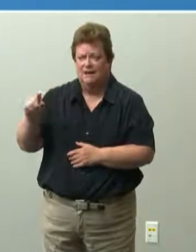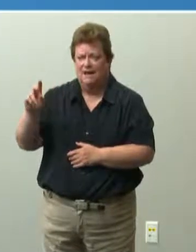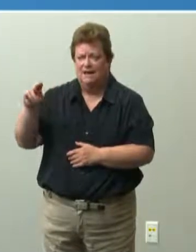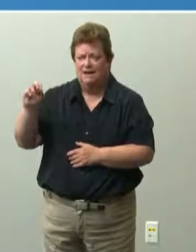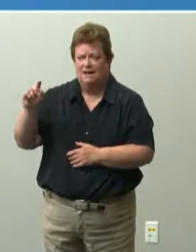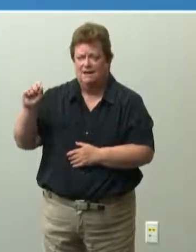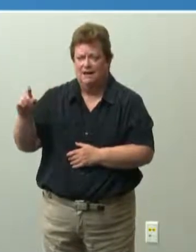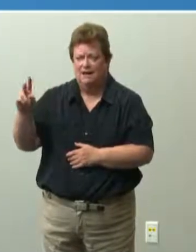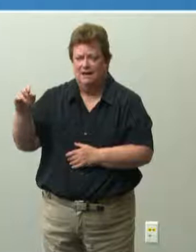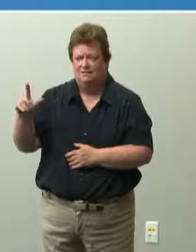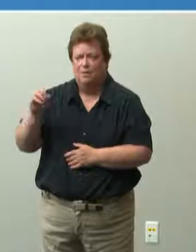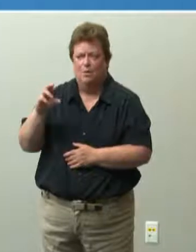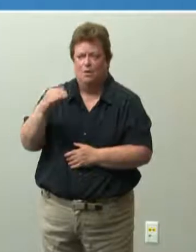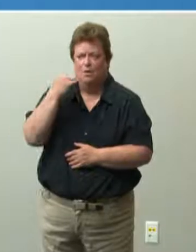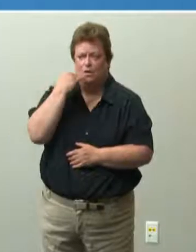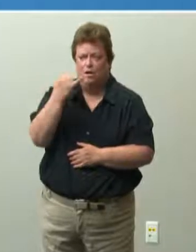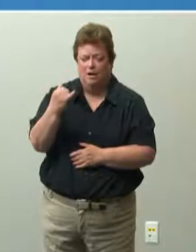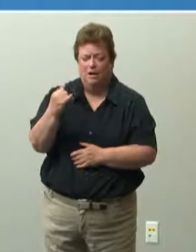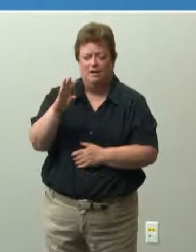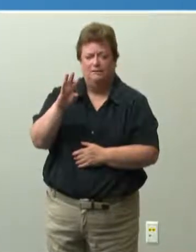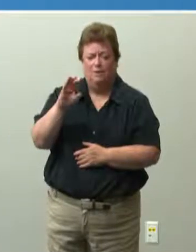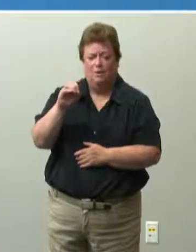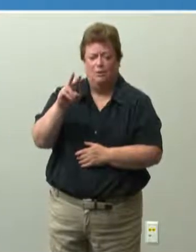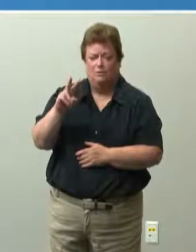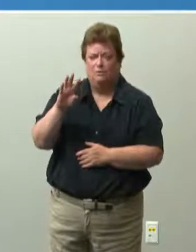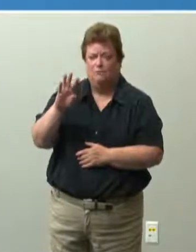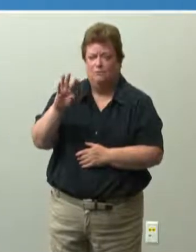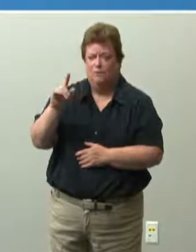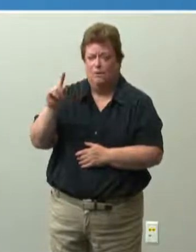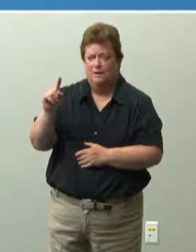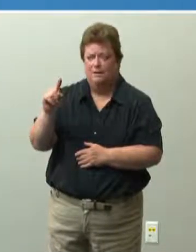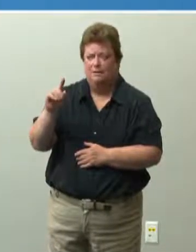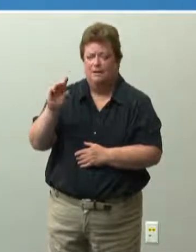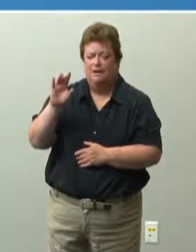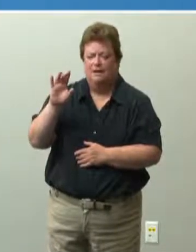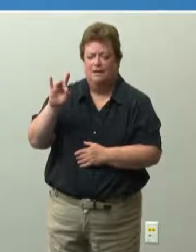covid19.lincoln.ne.gov or by calling us at